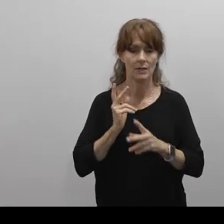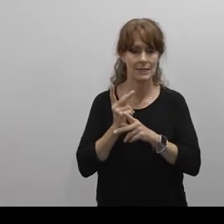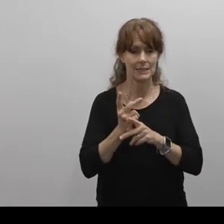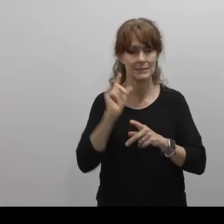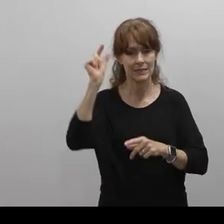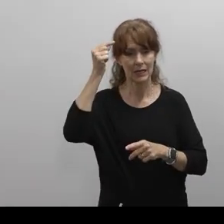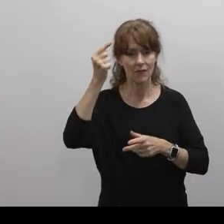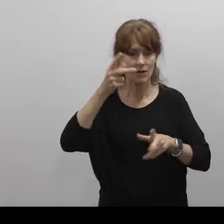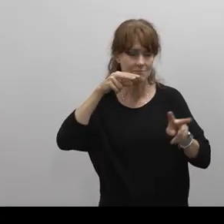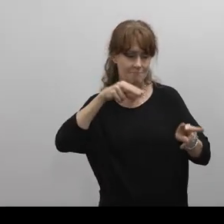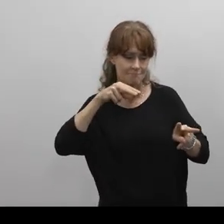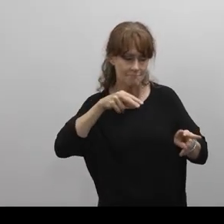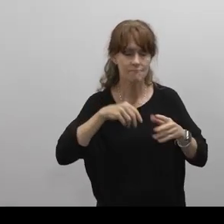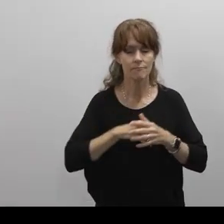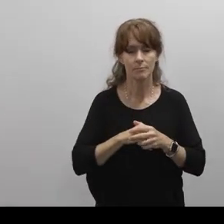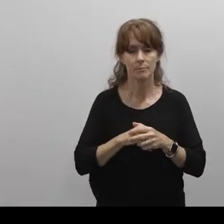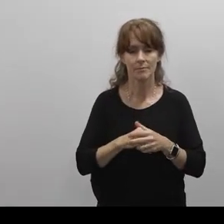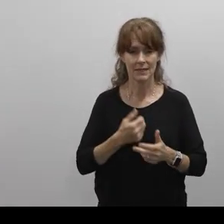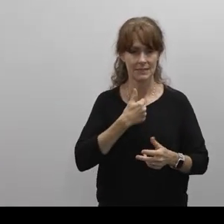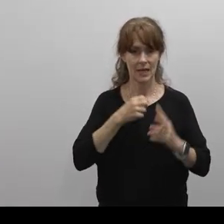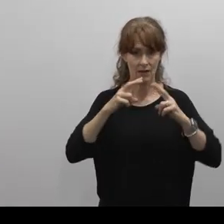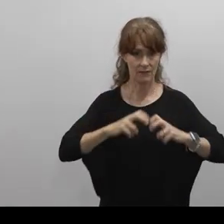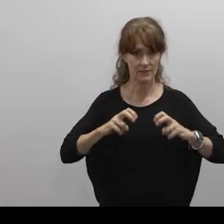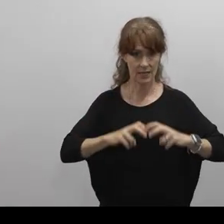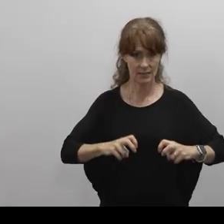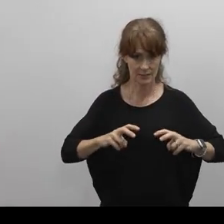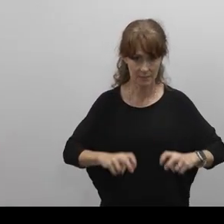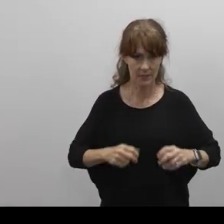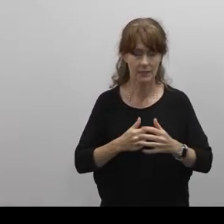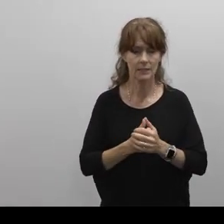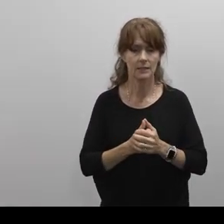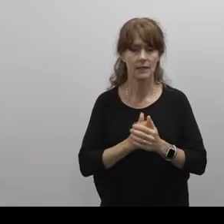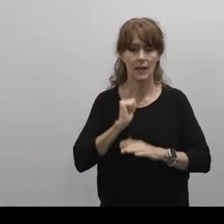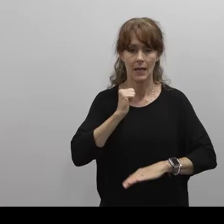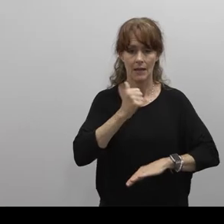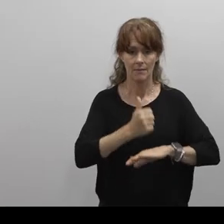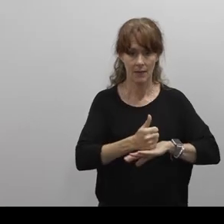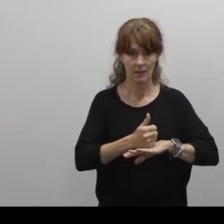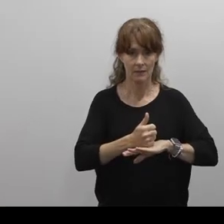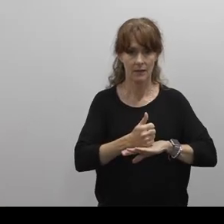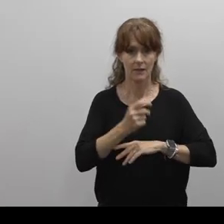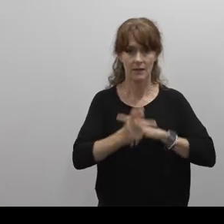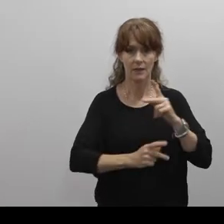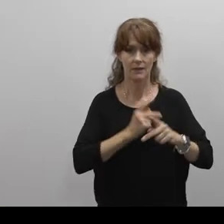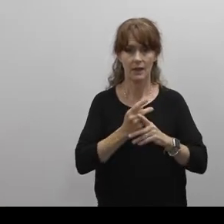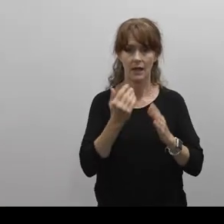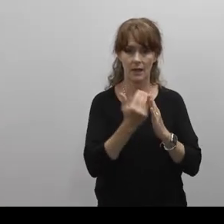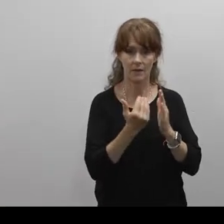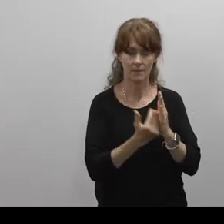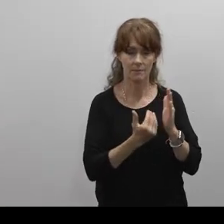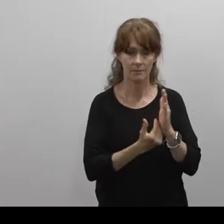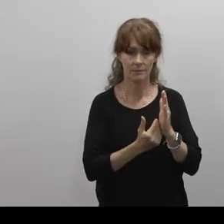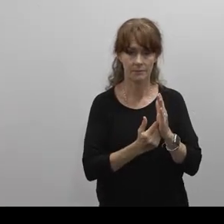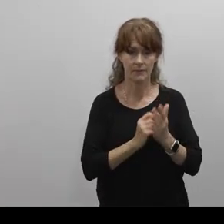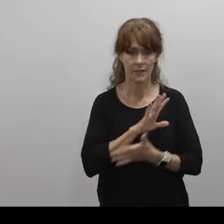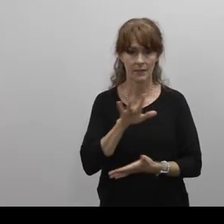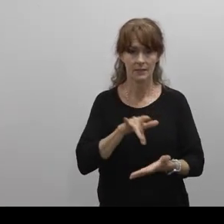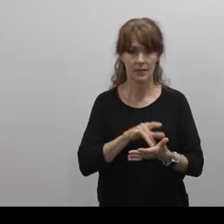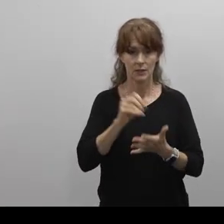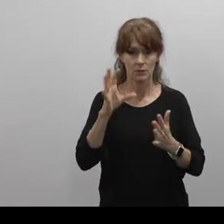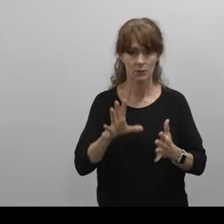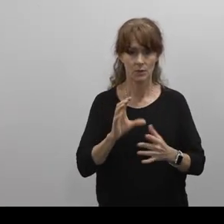practices. Moving into a self-assessment, the implementation of this style of agenda that centers student